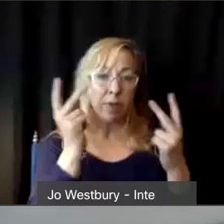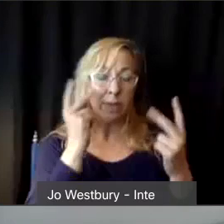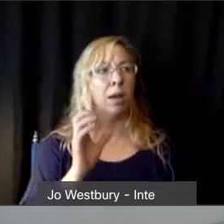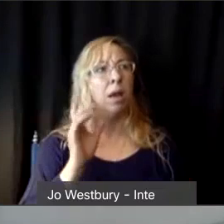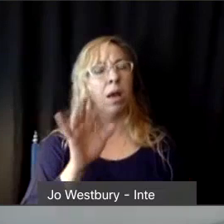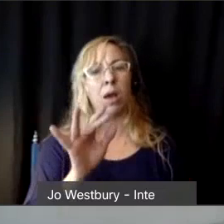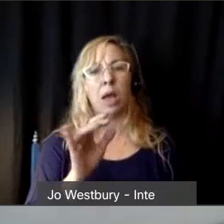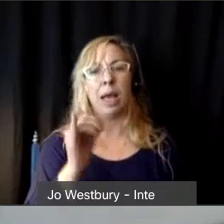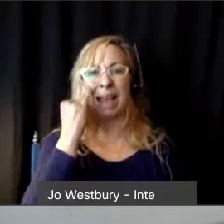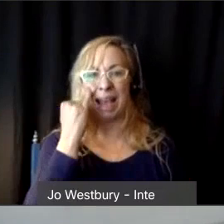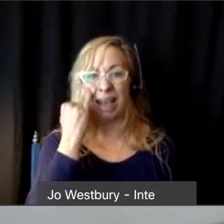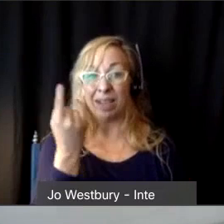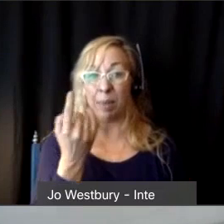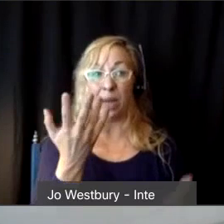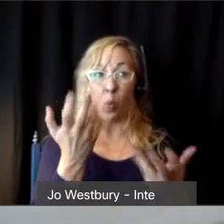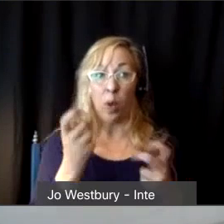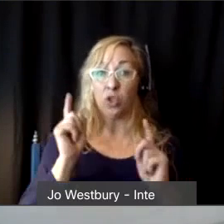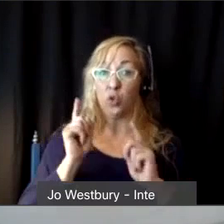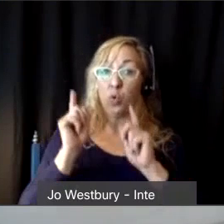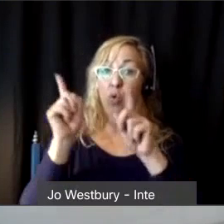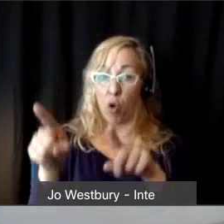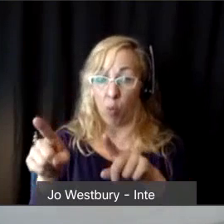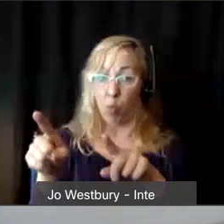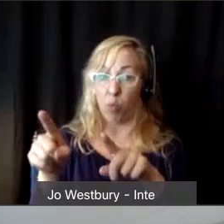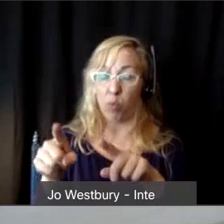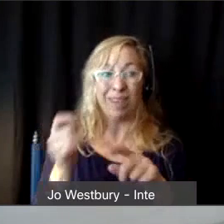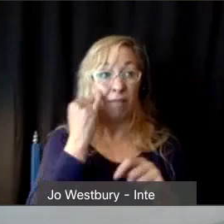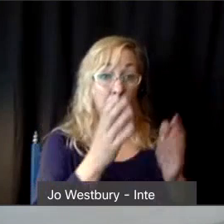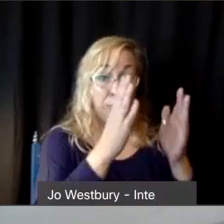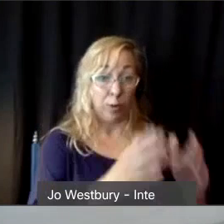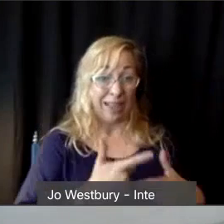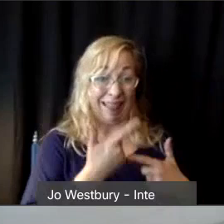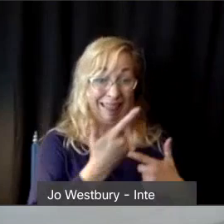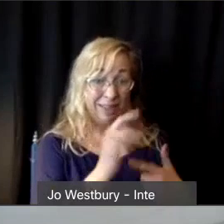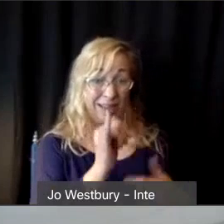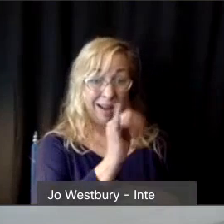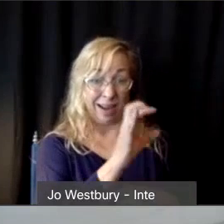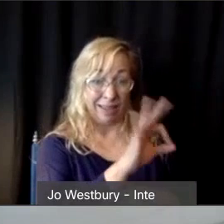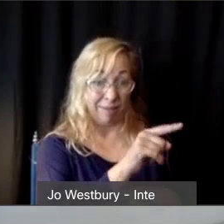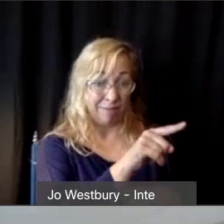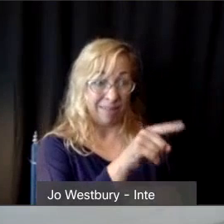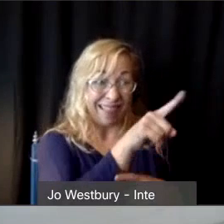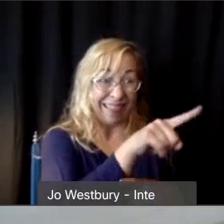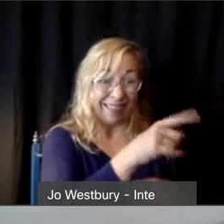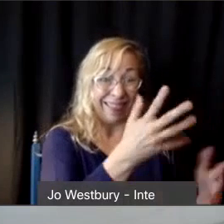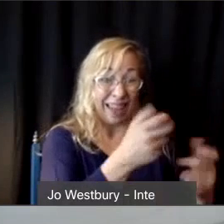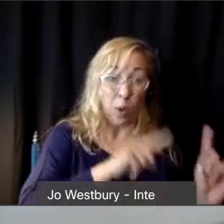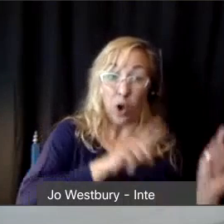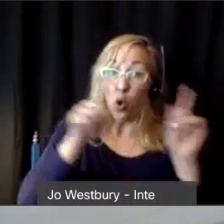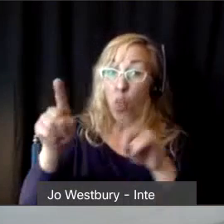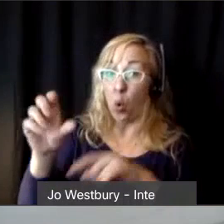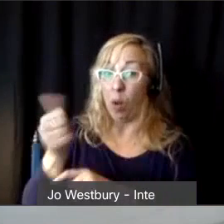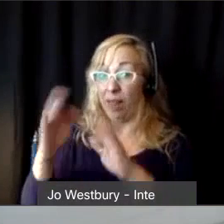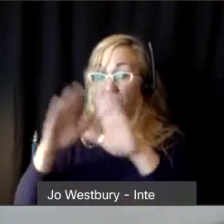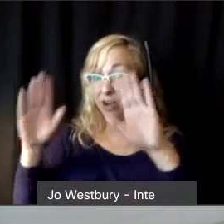So if a person wants to go on a visit, I mean, it depends. if we're